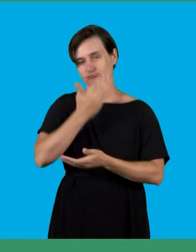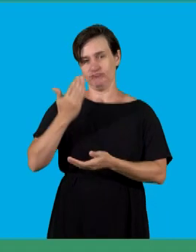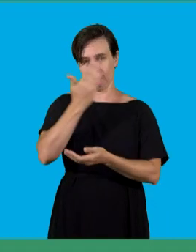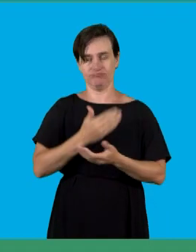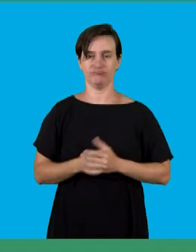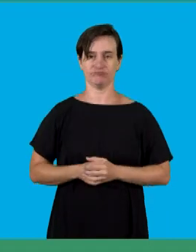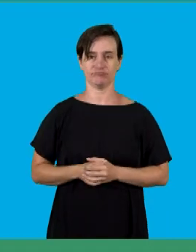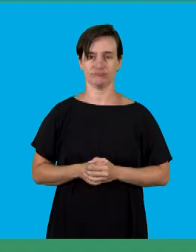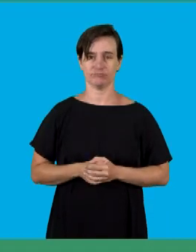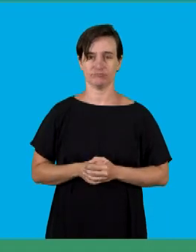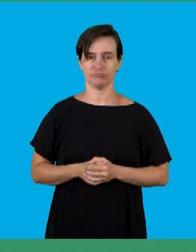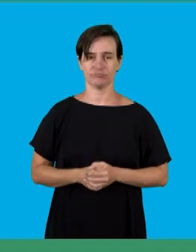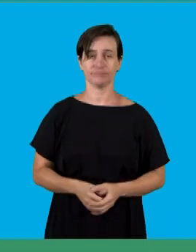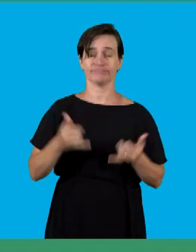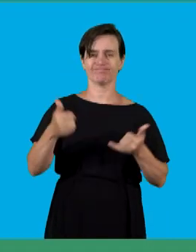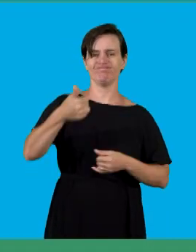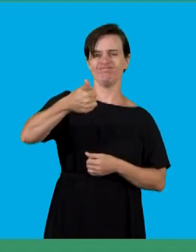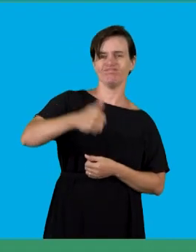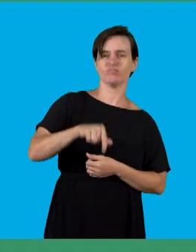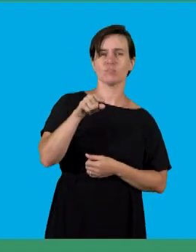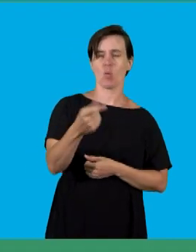Now let's look at our price.